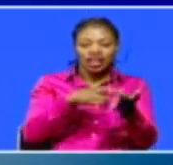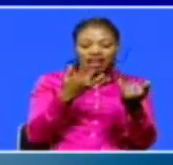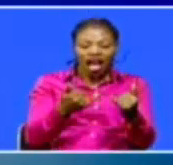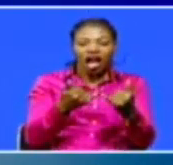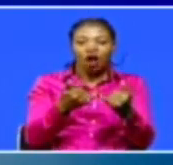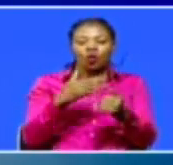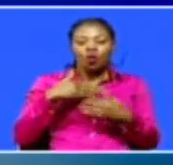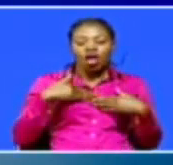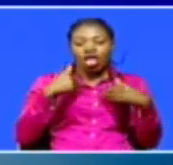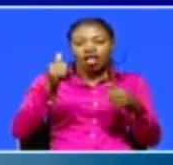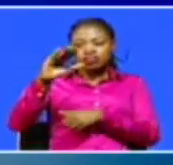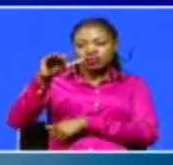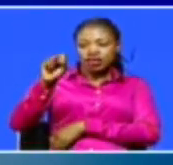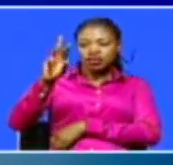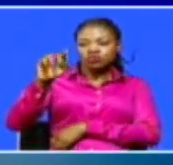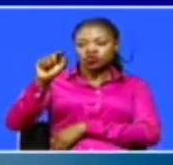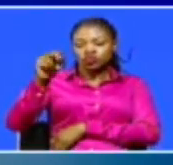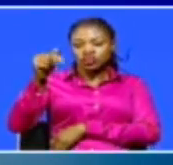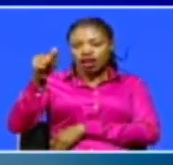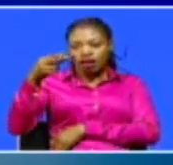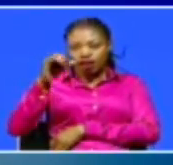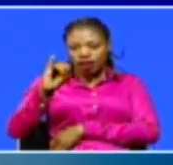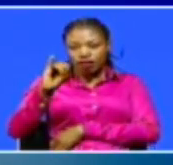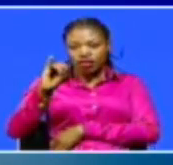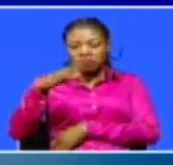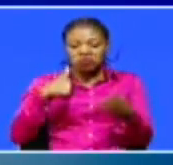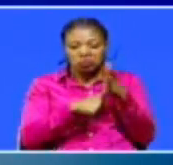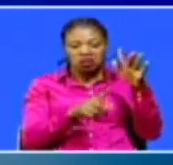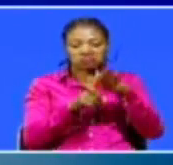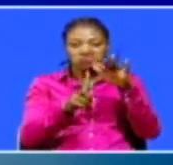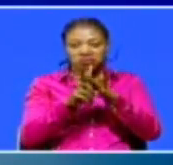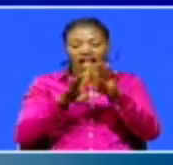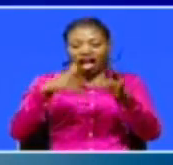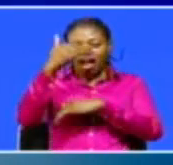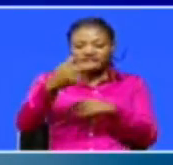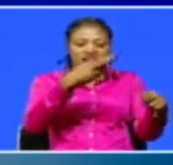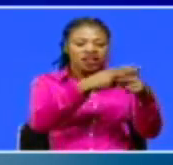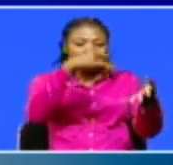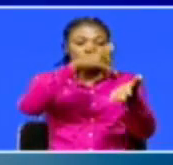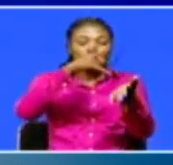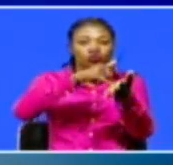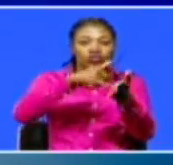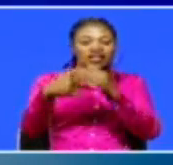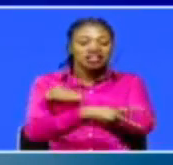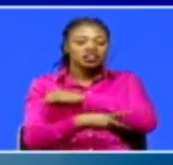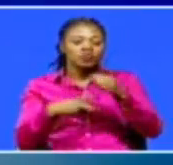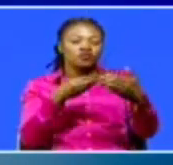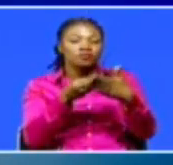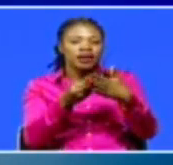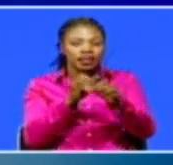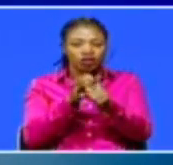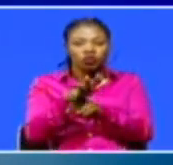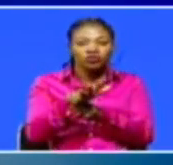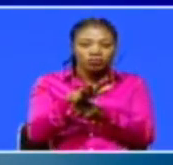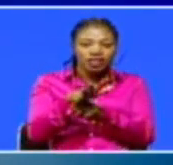mounting on Health Cabinet Secretary Mutahi Kagwe after he was adversely mentioned in the alleged COVID-19 fund scandal. The